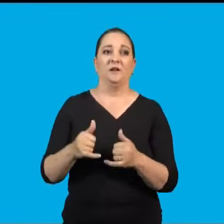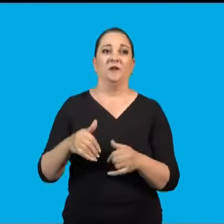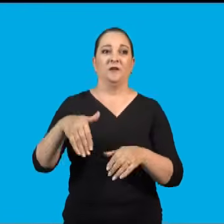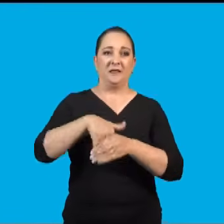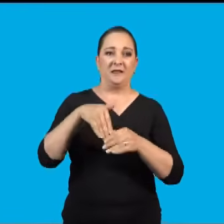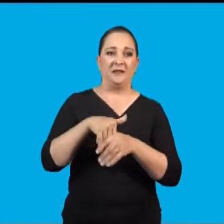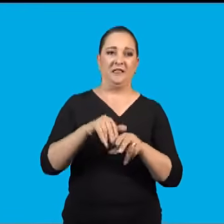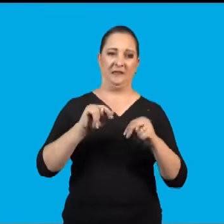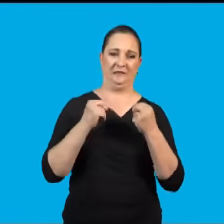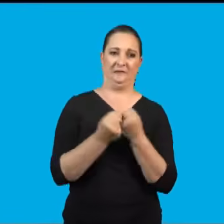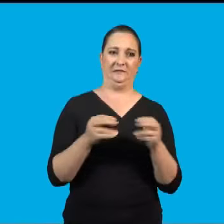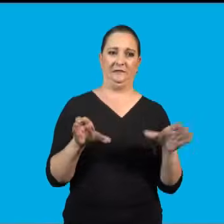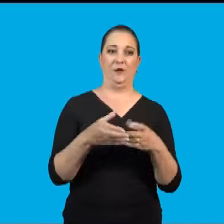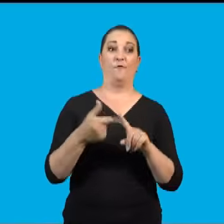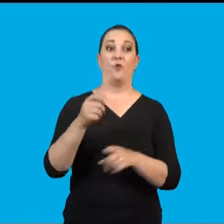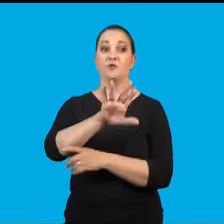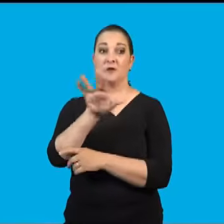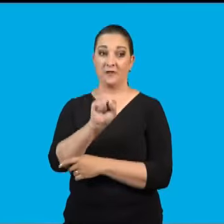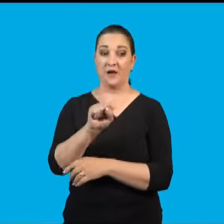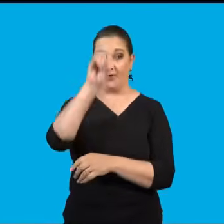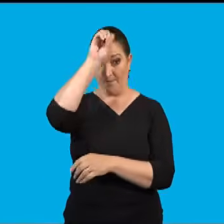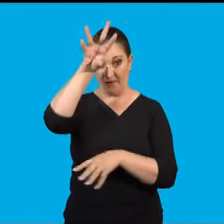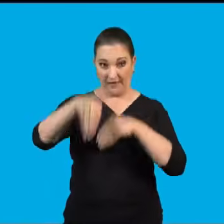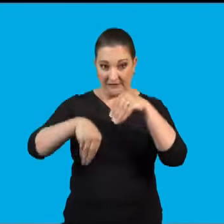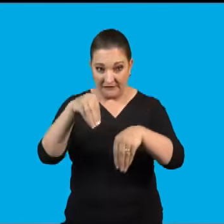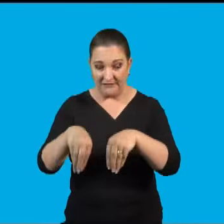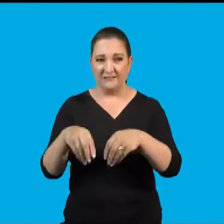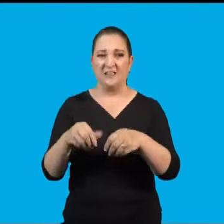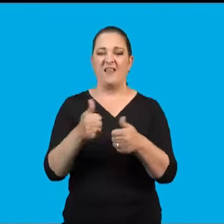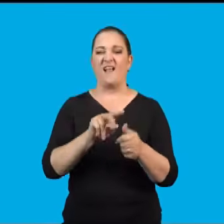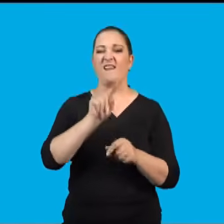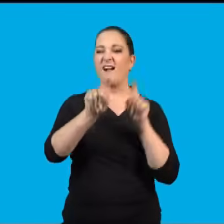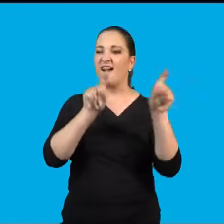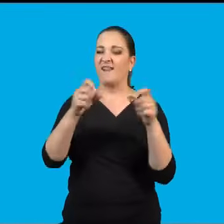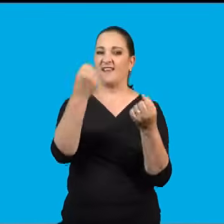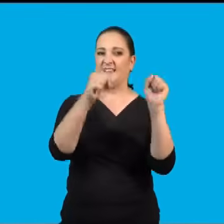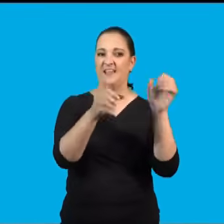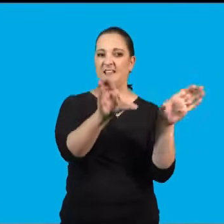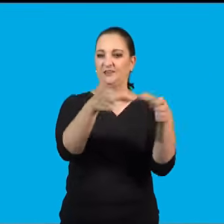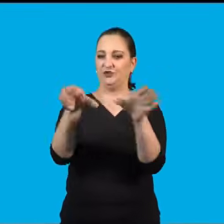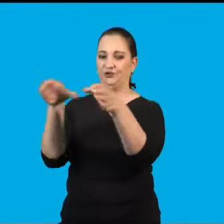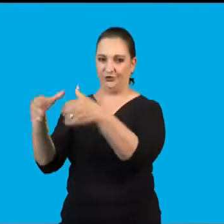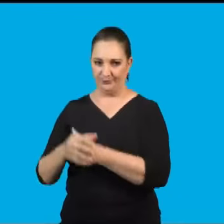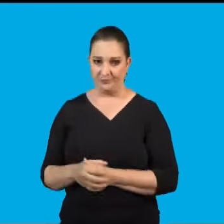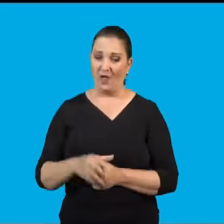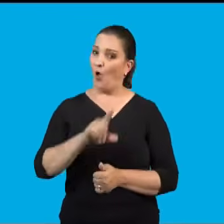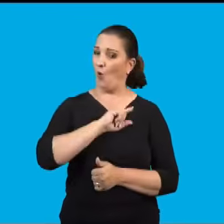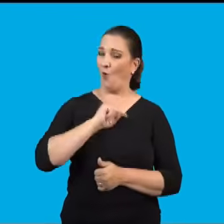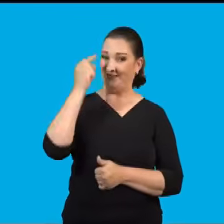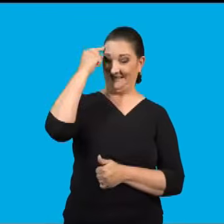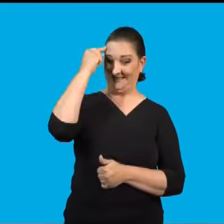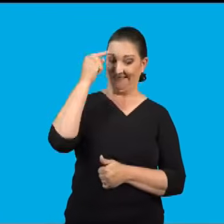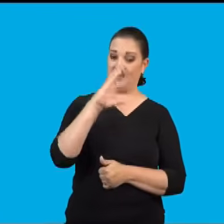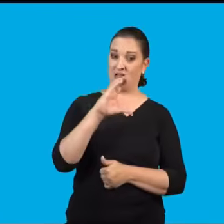other major industries. Okay, so you have to explain why you think COSATU